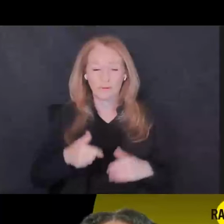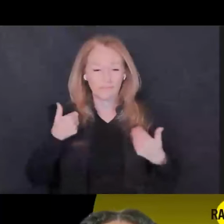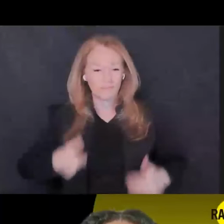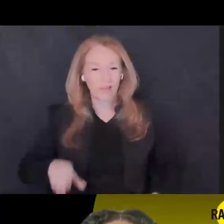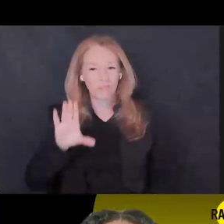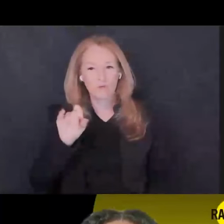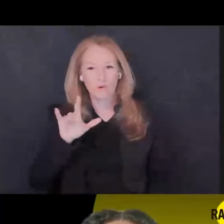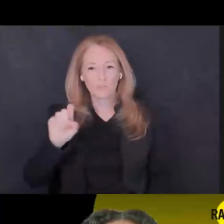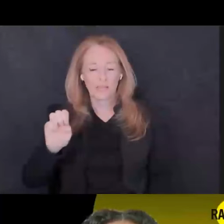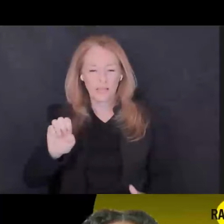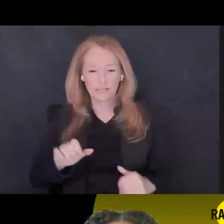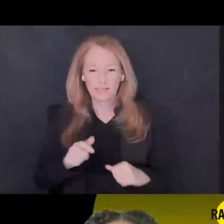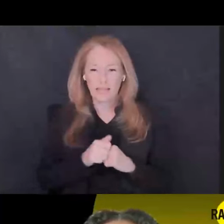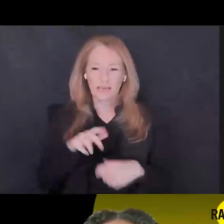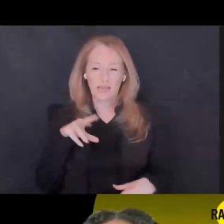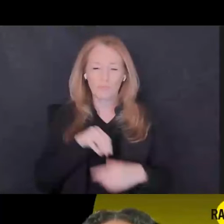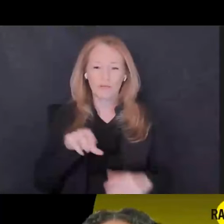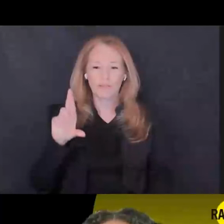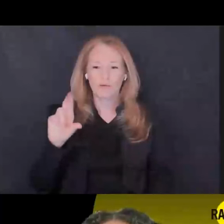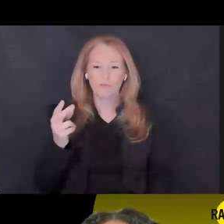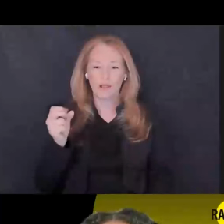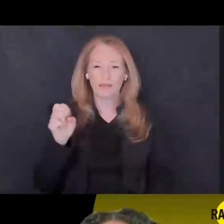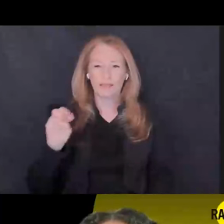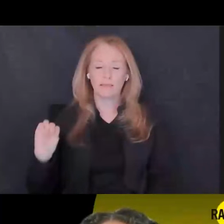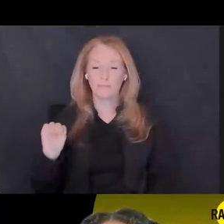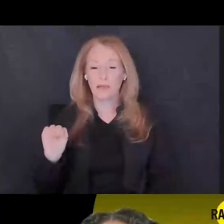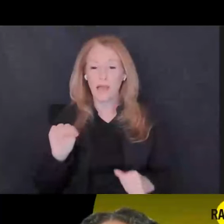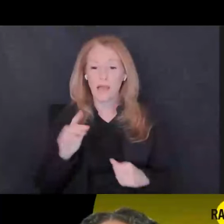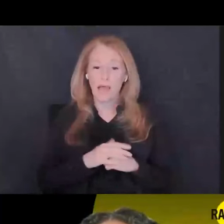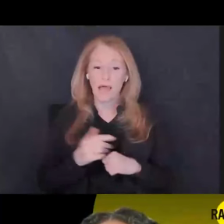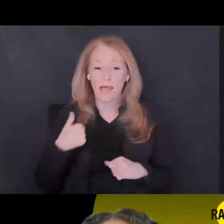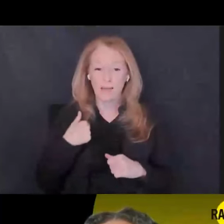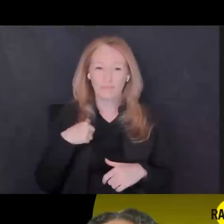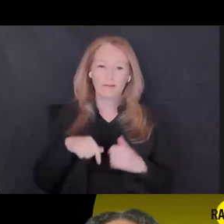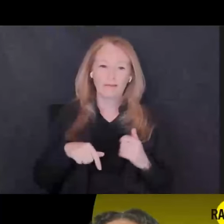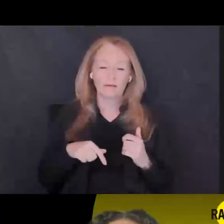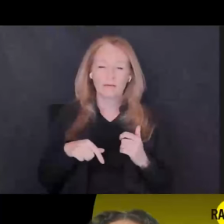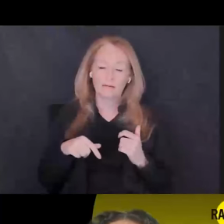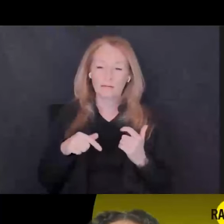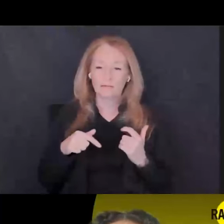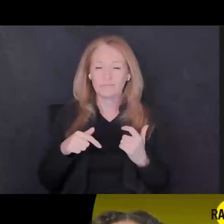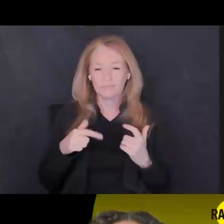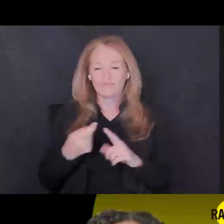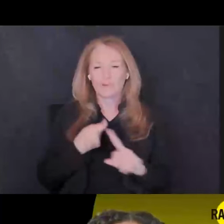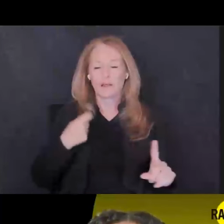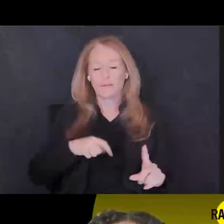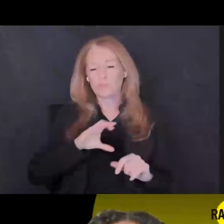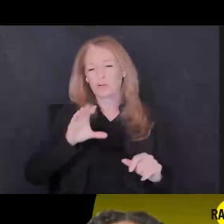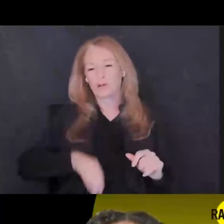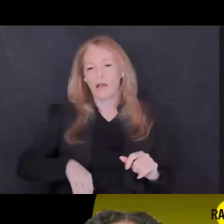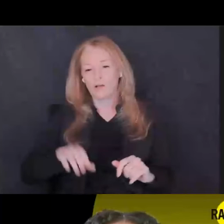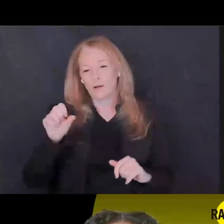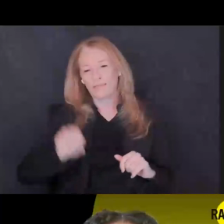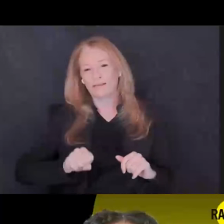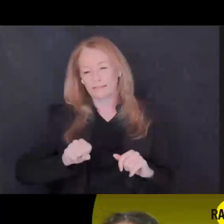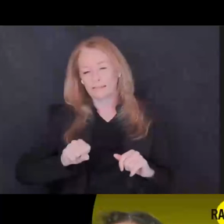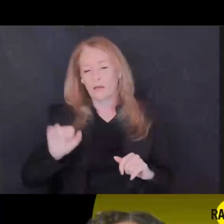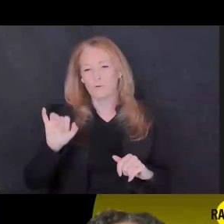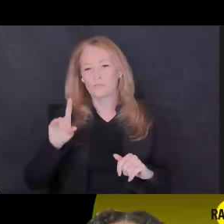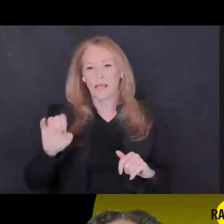I'm actually born and raised and based in Chicago on the South Side. I come to this work as a person who has survived